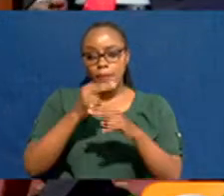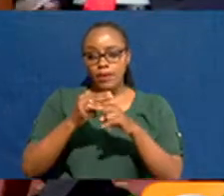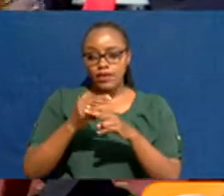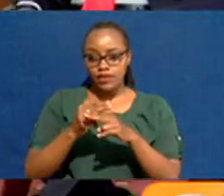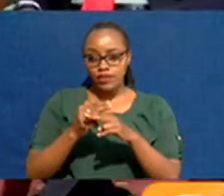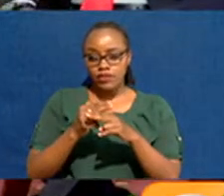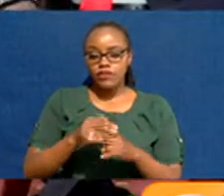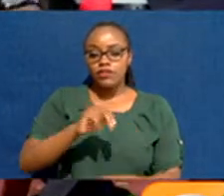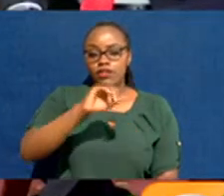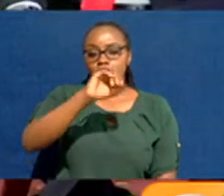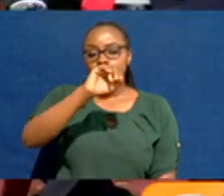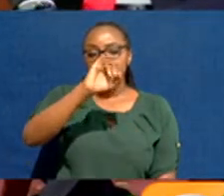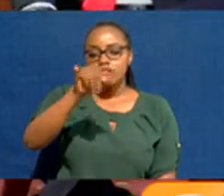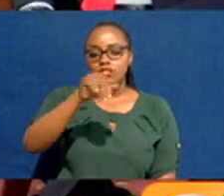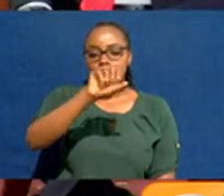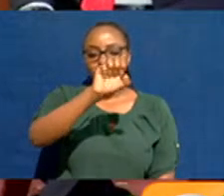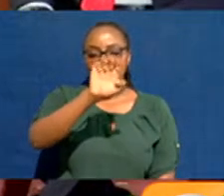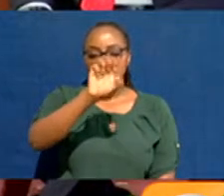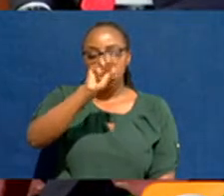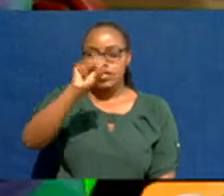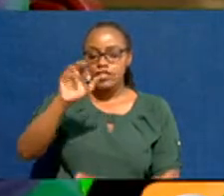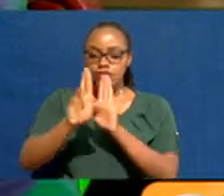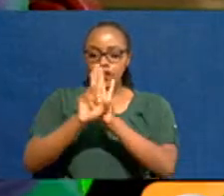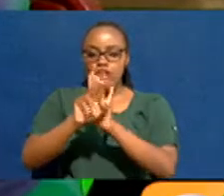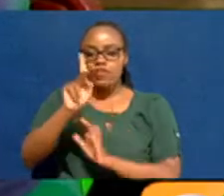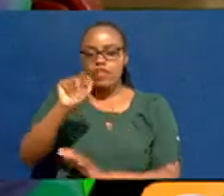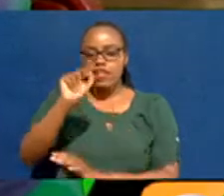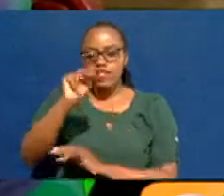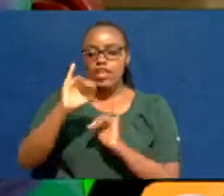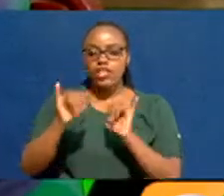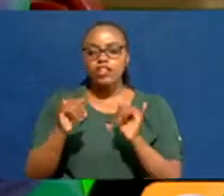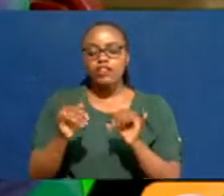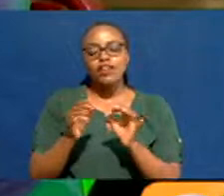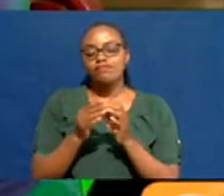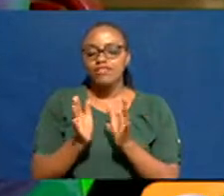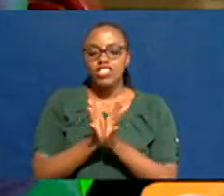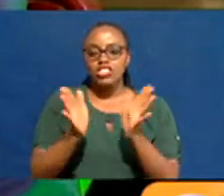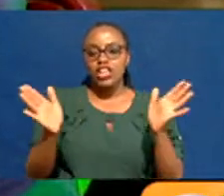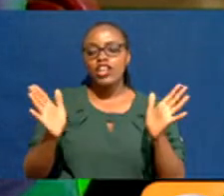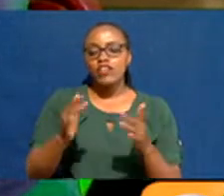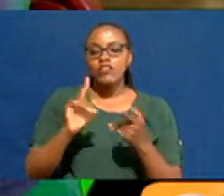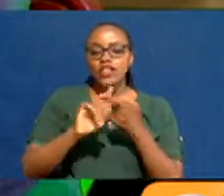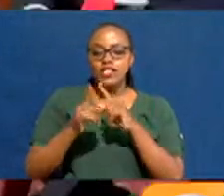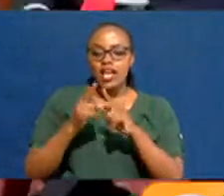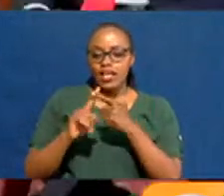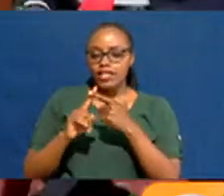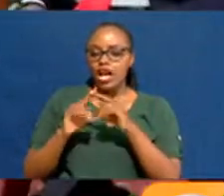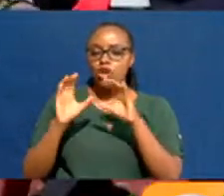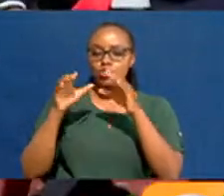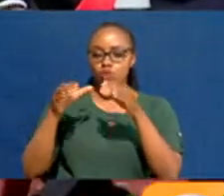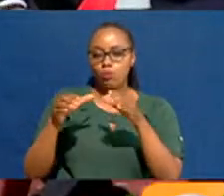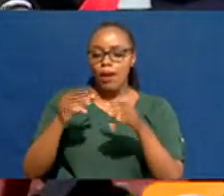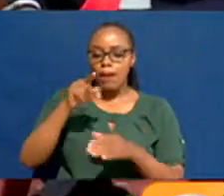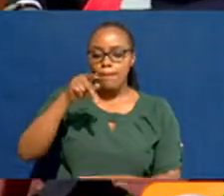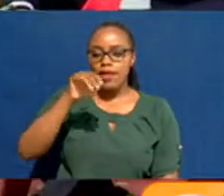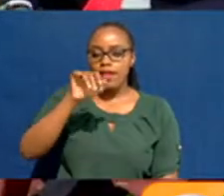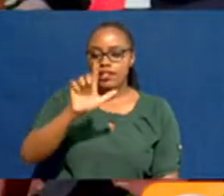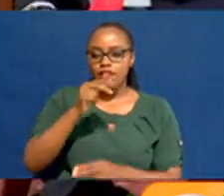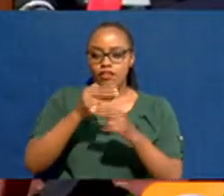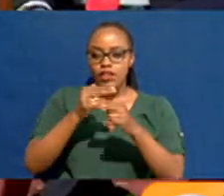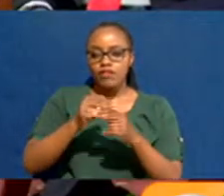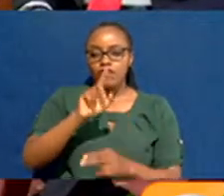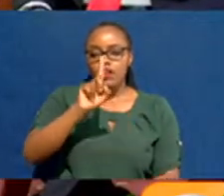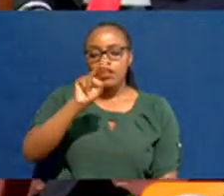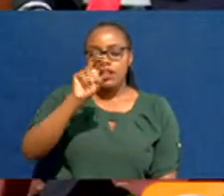name is Jesse Rogers, representing KTN News and by extension Standard Group PLC. Jina langu ni